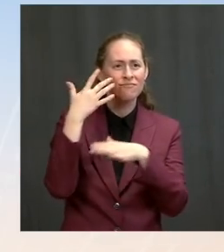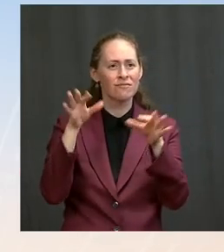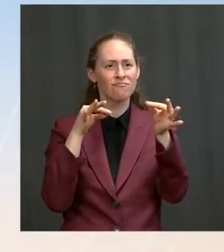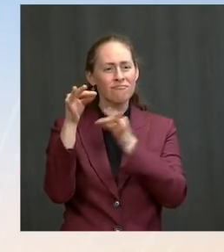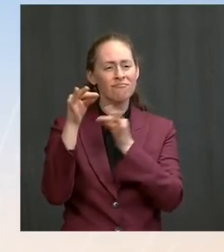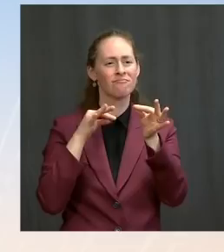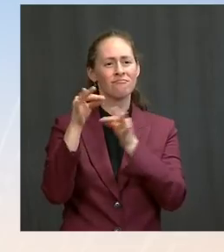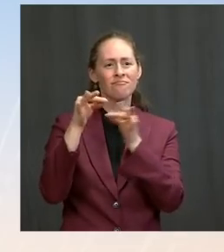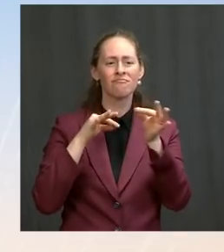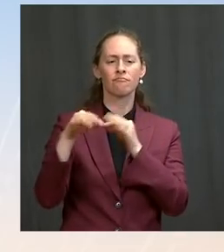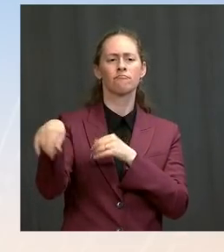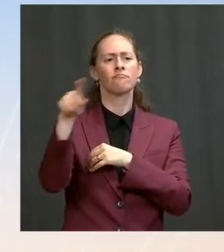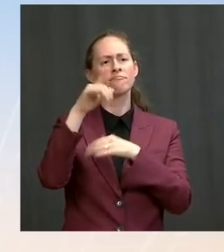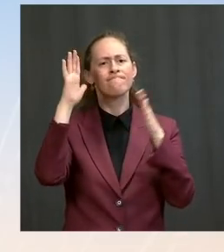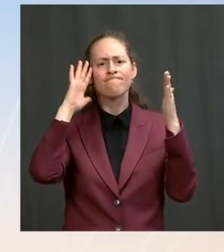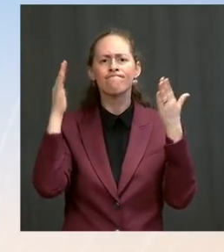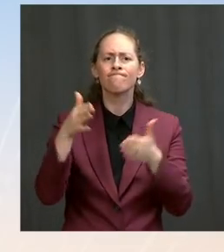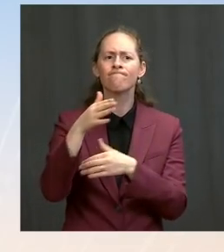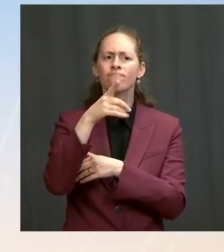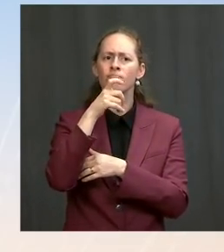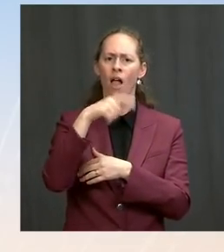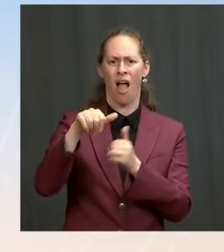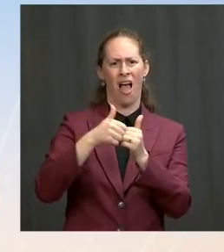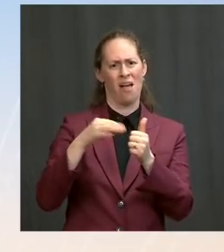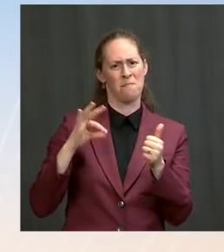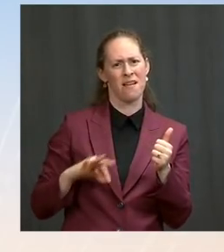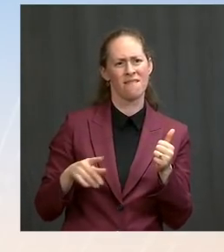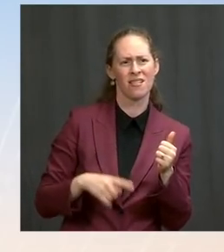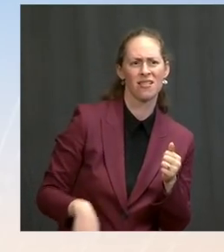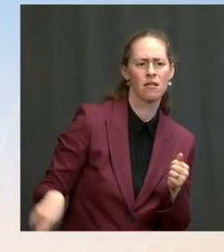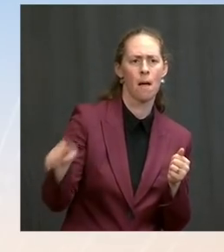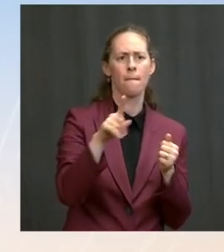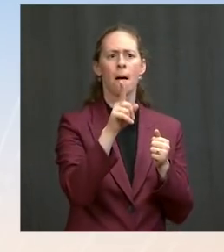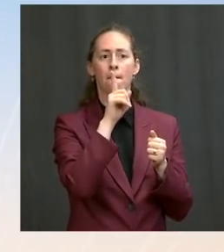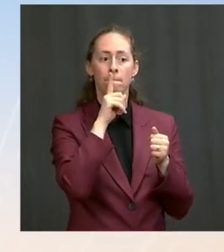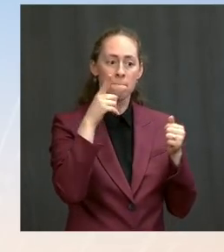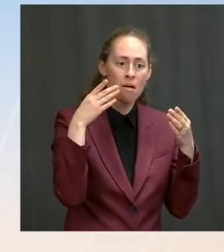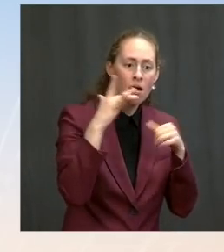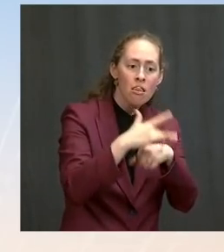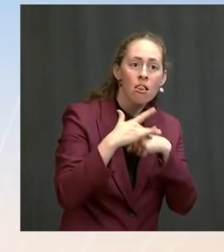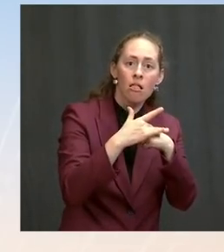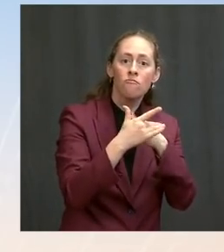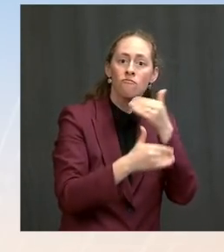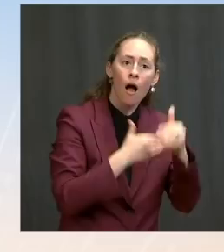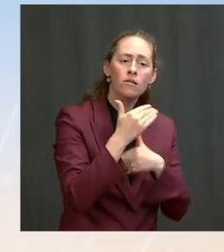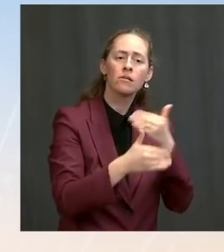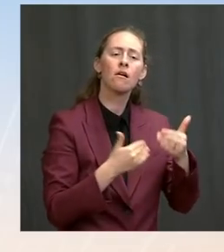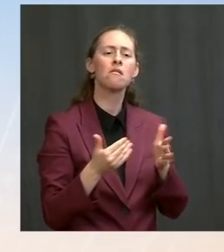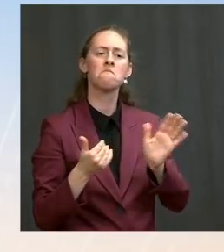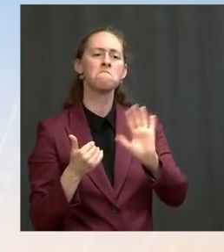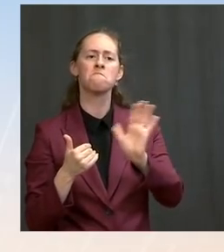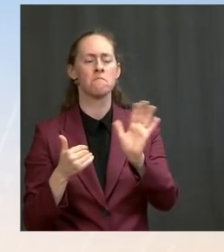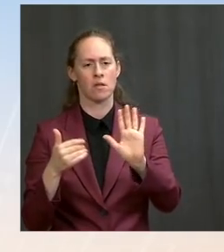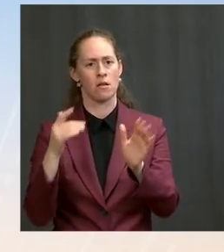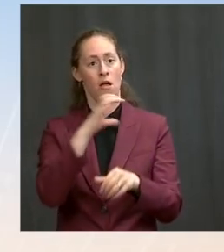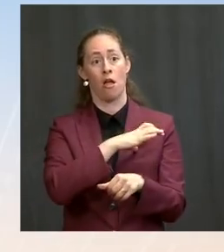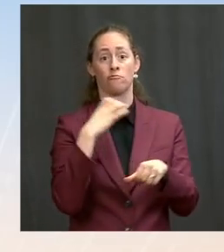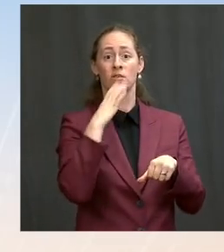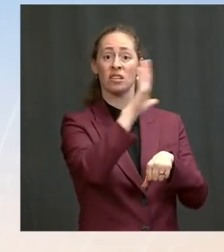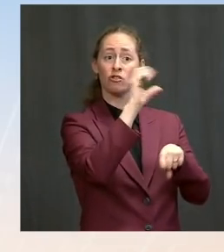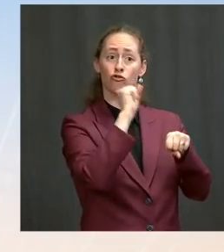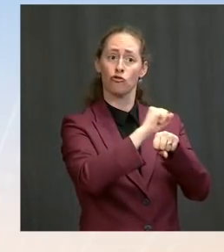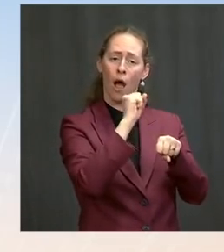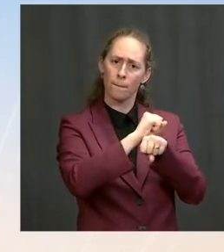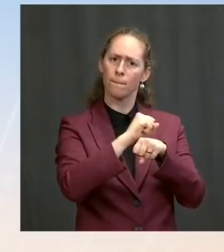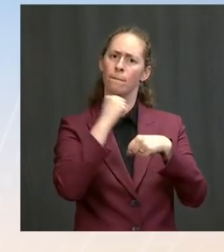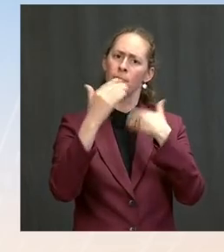focused on what this is going to do for them and less on the process. It's up to leaders in Congress to move this forward. The president looks forward to signing both pieces of legislation into law.